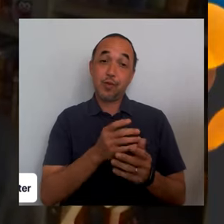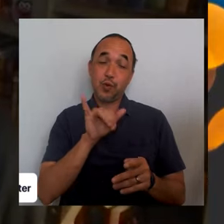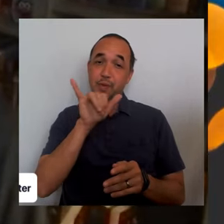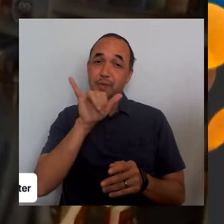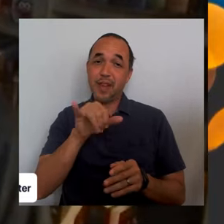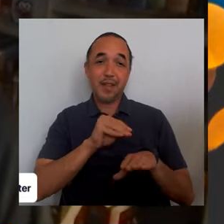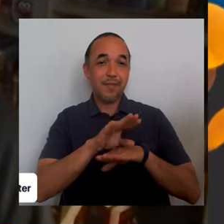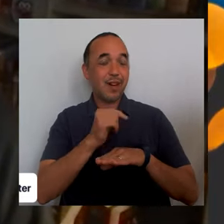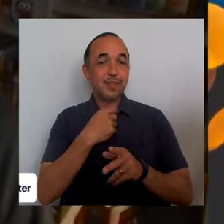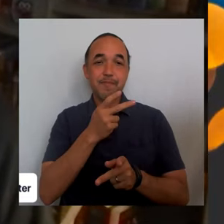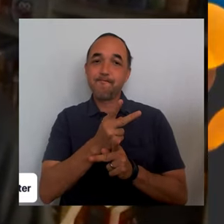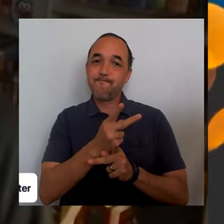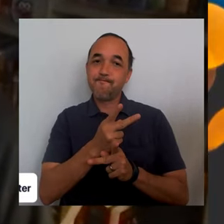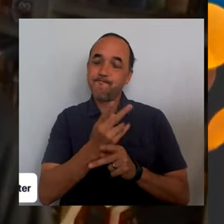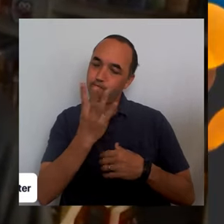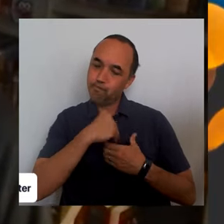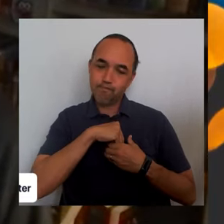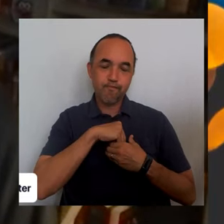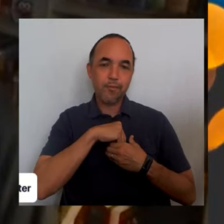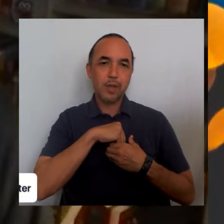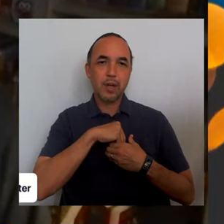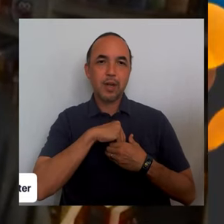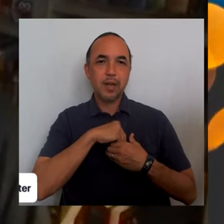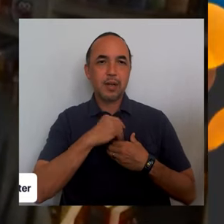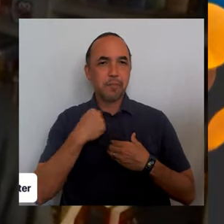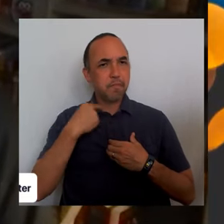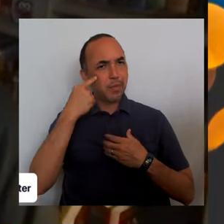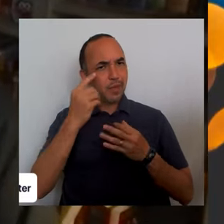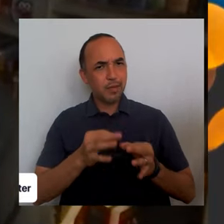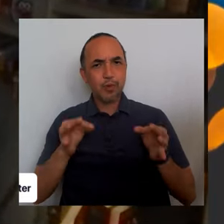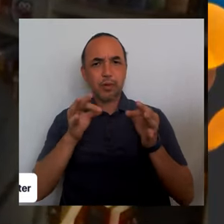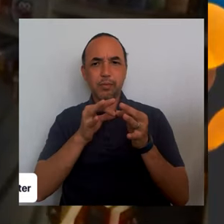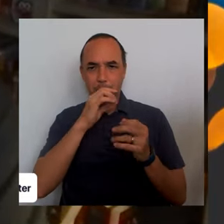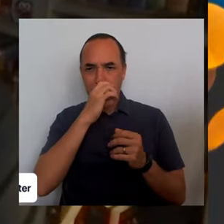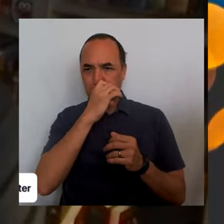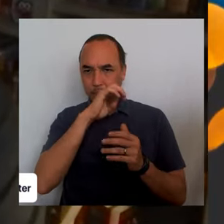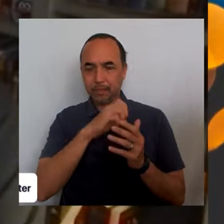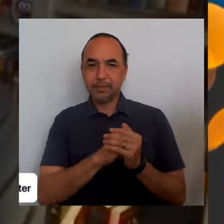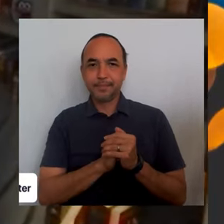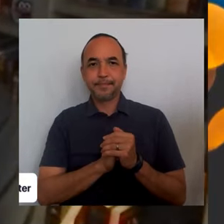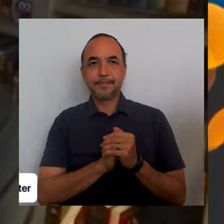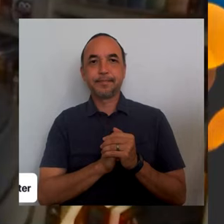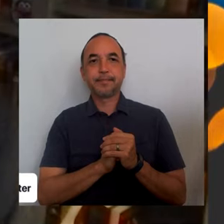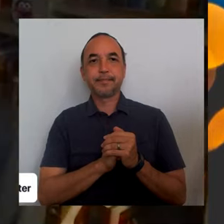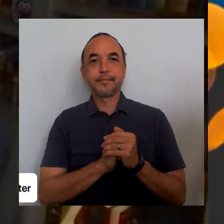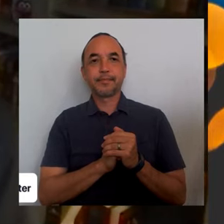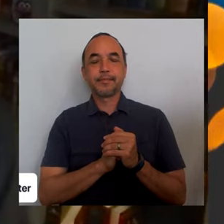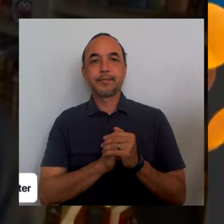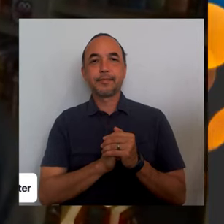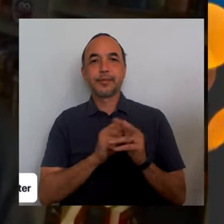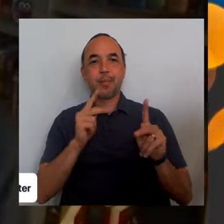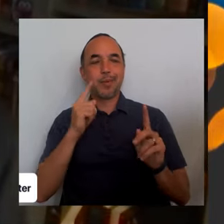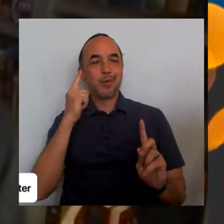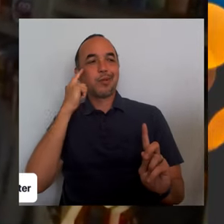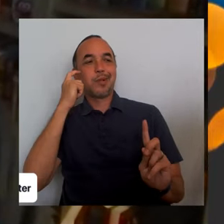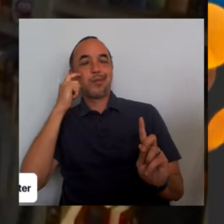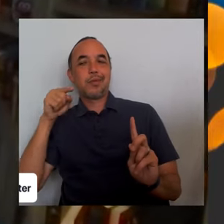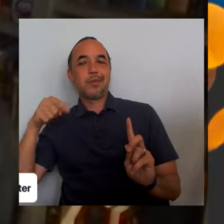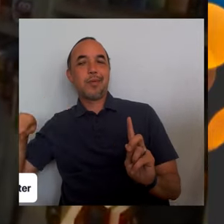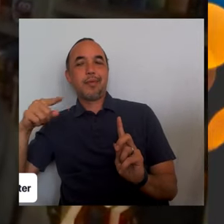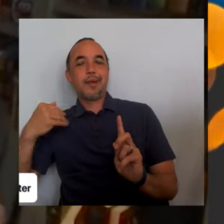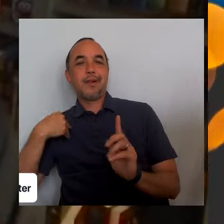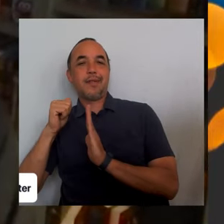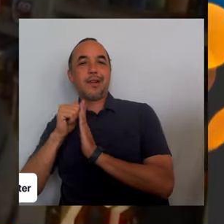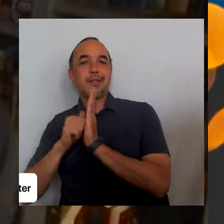me, pushing. I just think it's important. Skeptics, though, you know, they seem to have an agenda where they don't believe